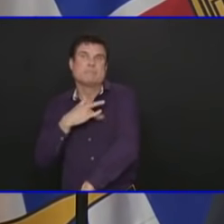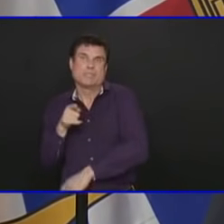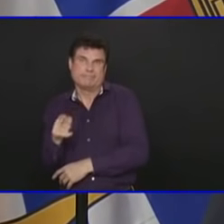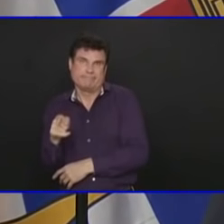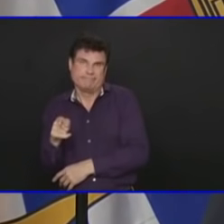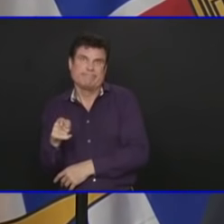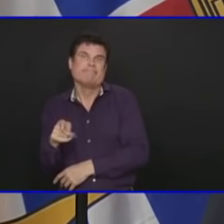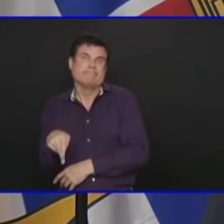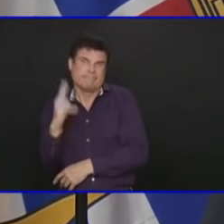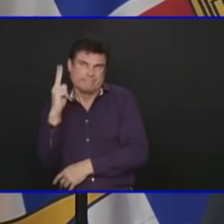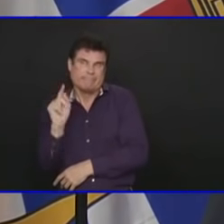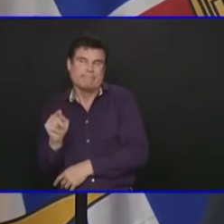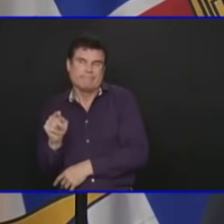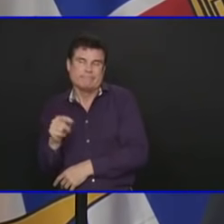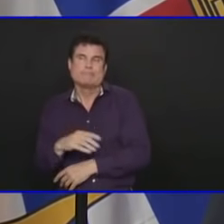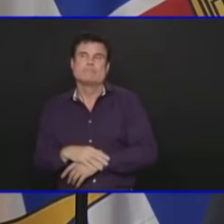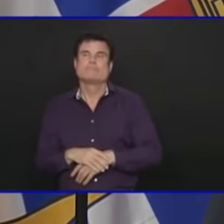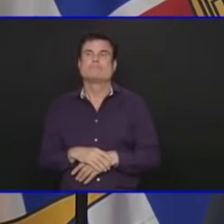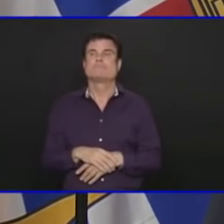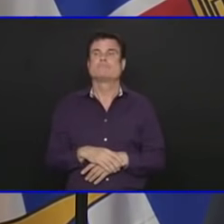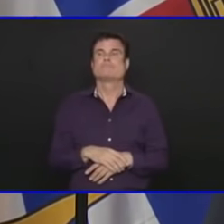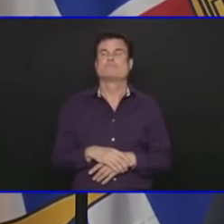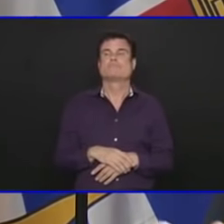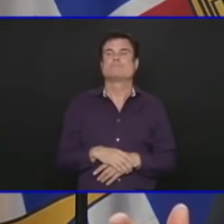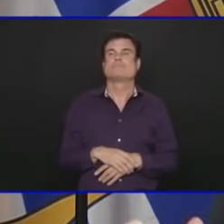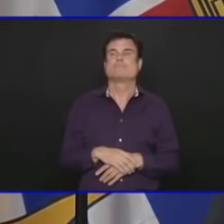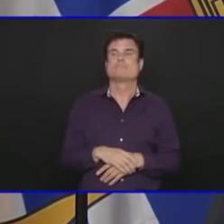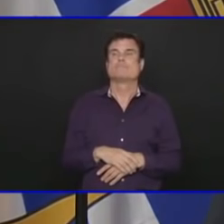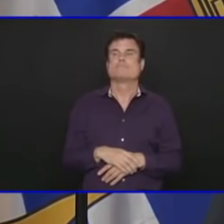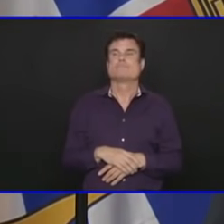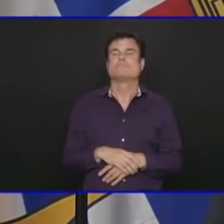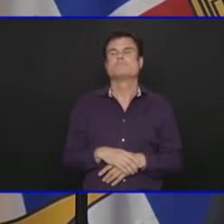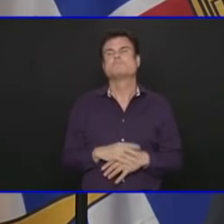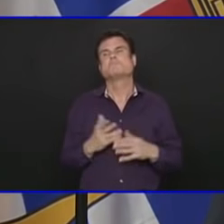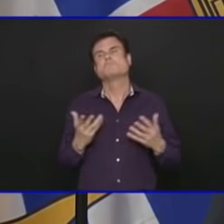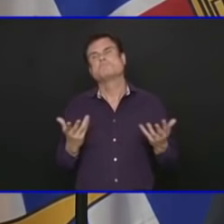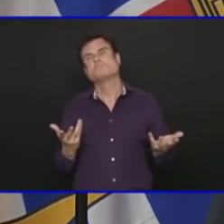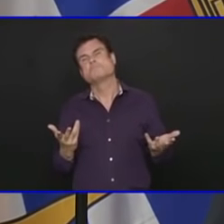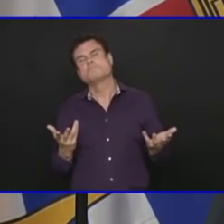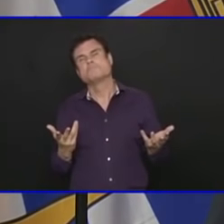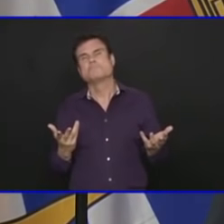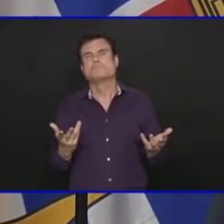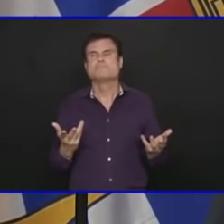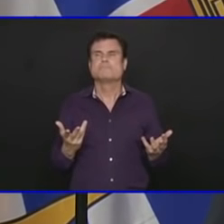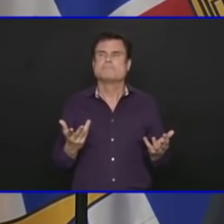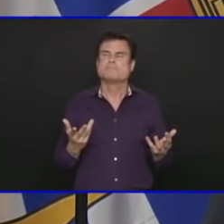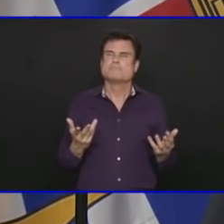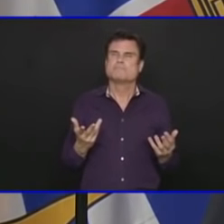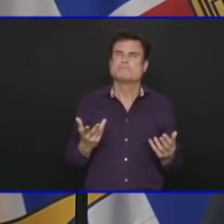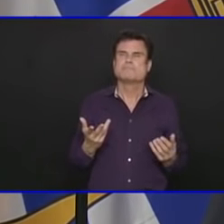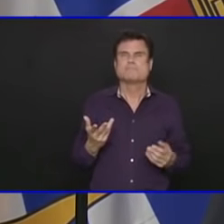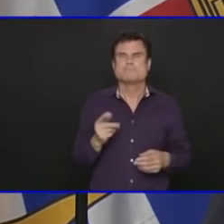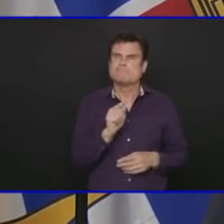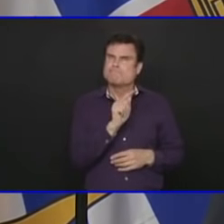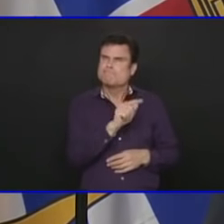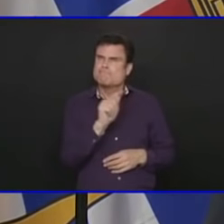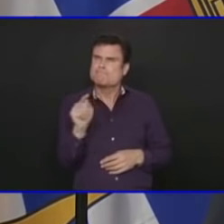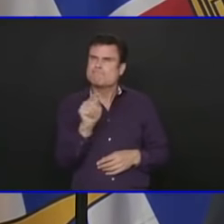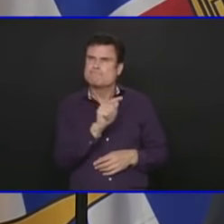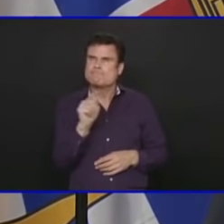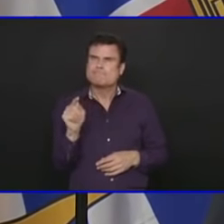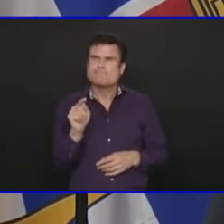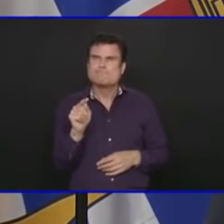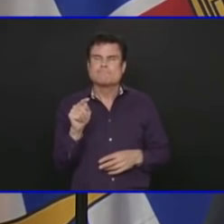cases both here in Canada, but particularly in the US and in other parts around the world. So these are things that